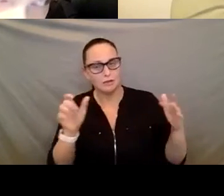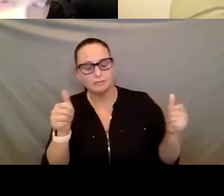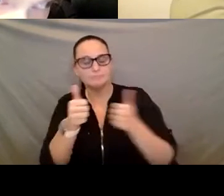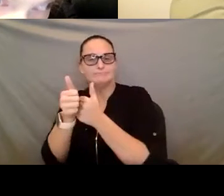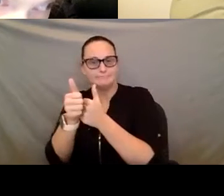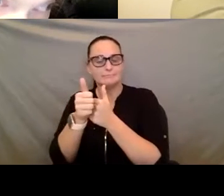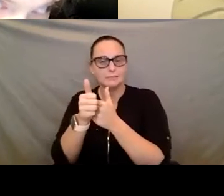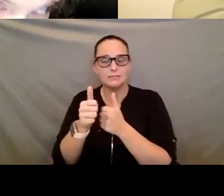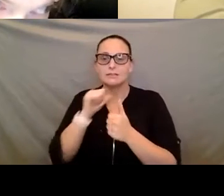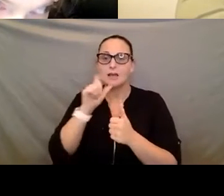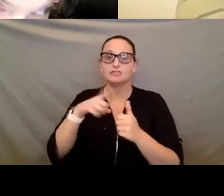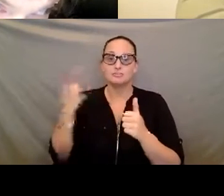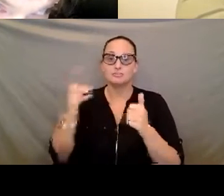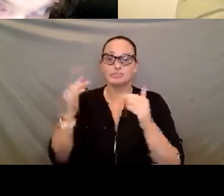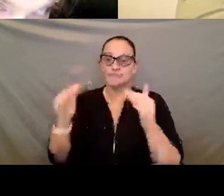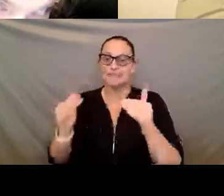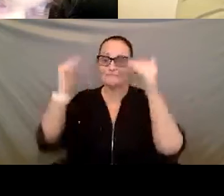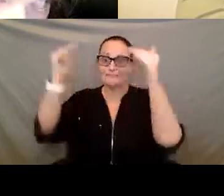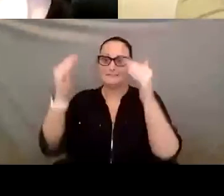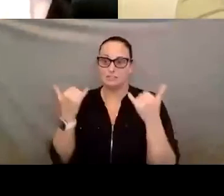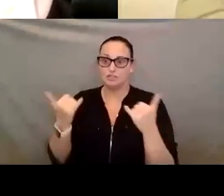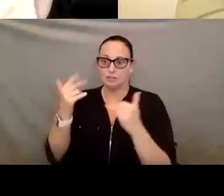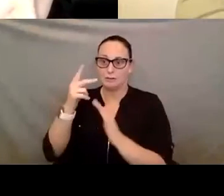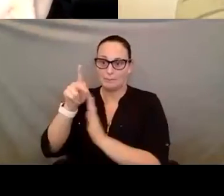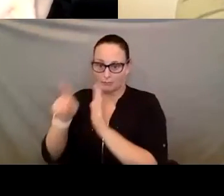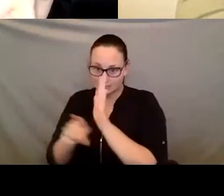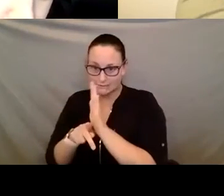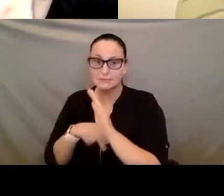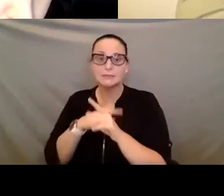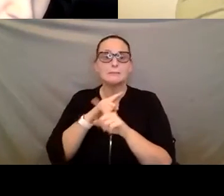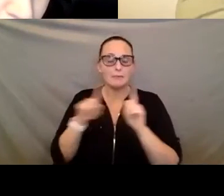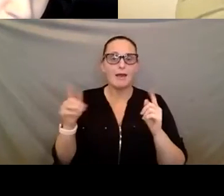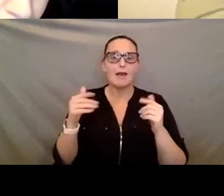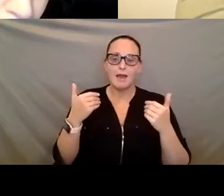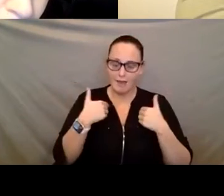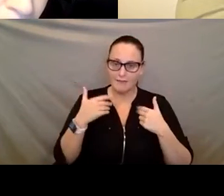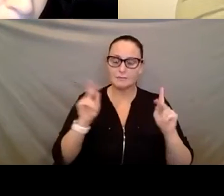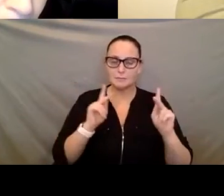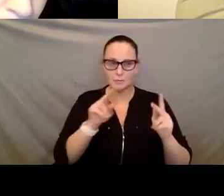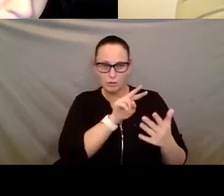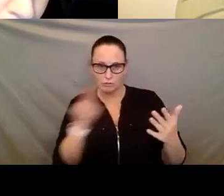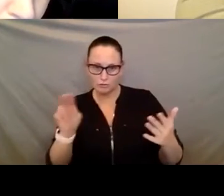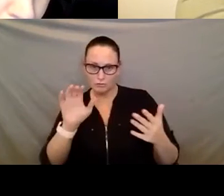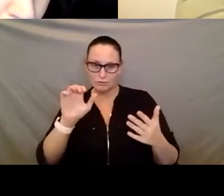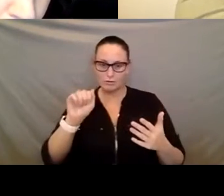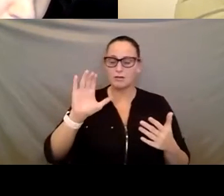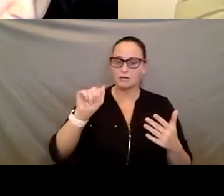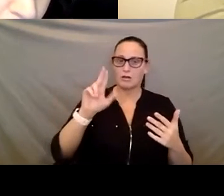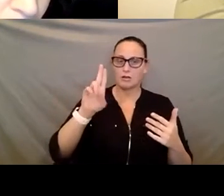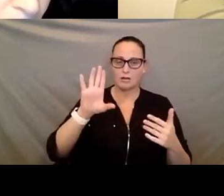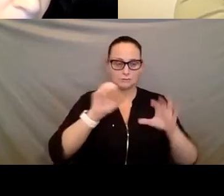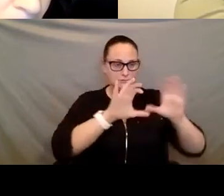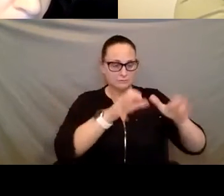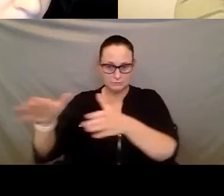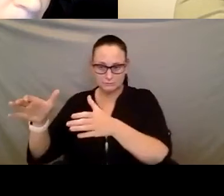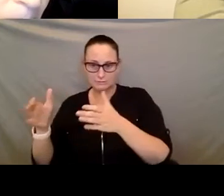about advancing current policy, but having people be able to look at our caucuses, our